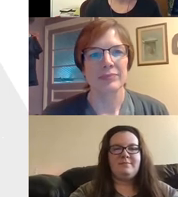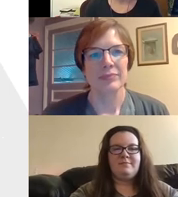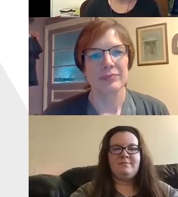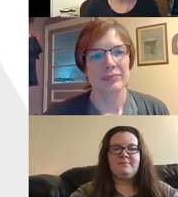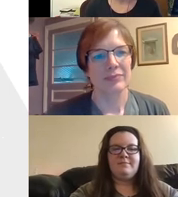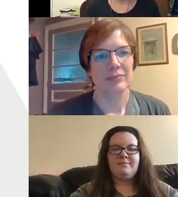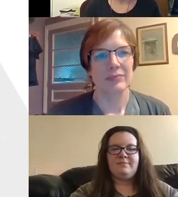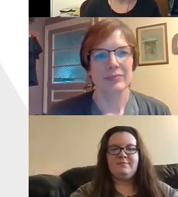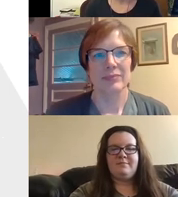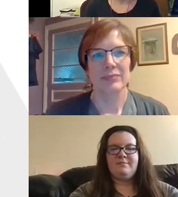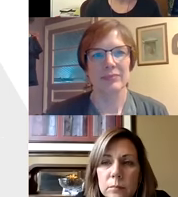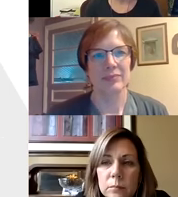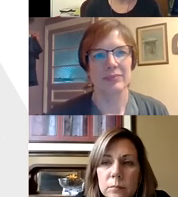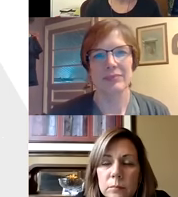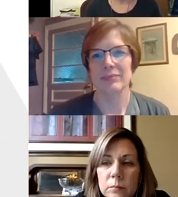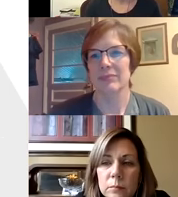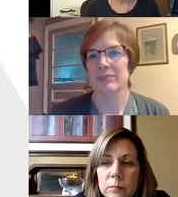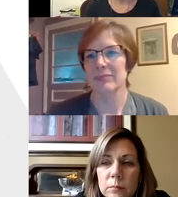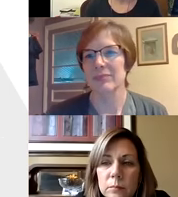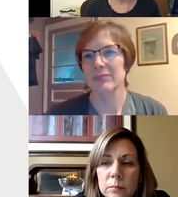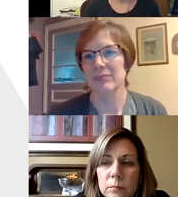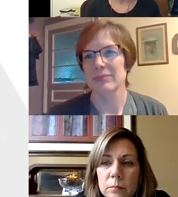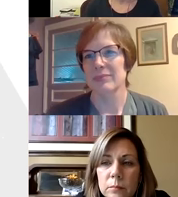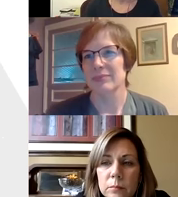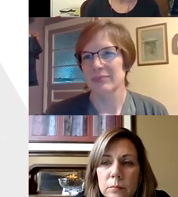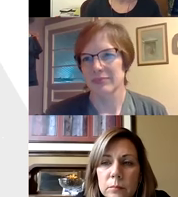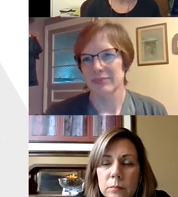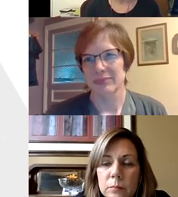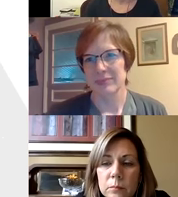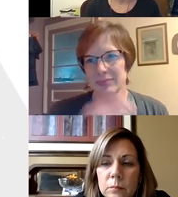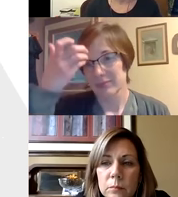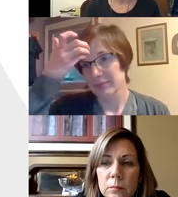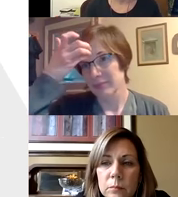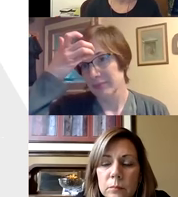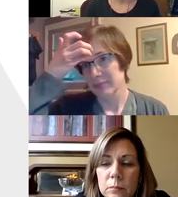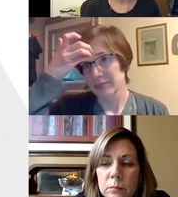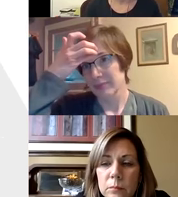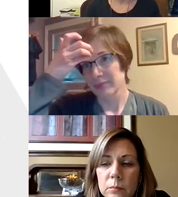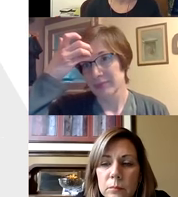All right. So we are going to start.